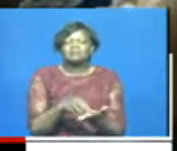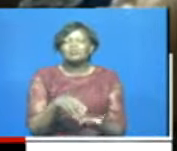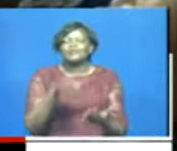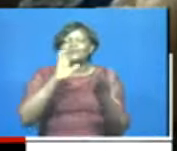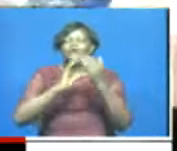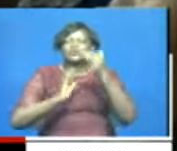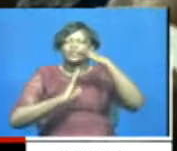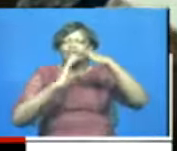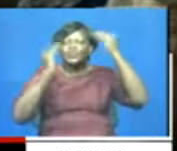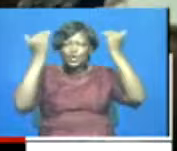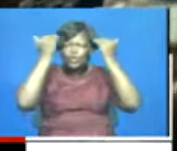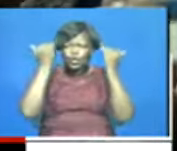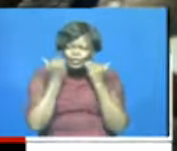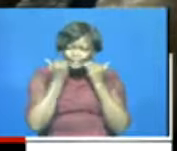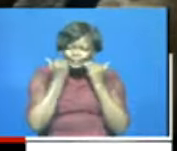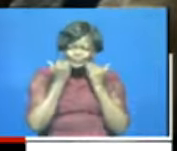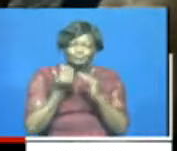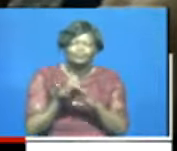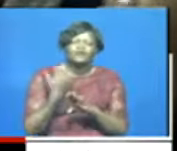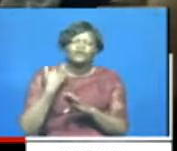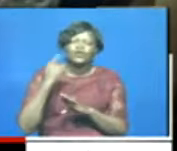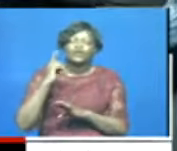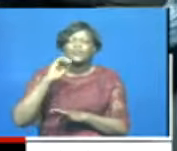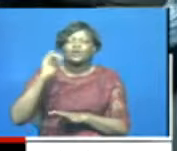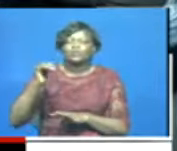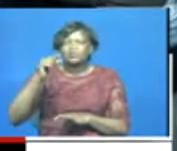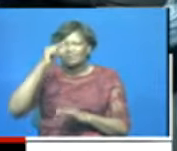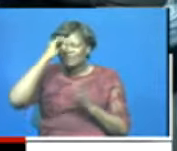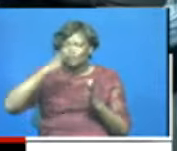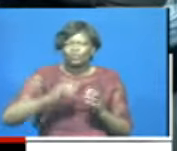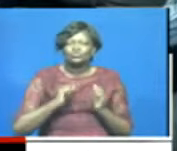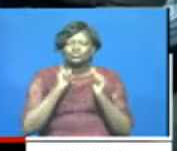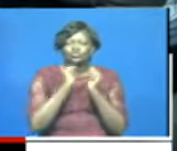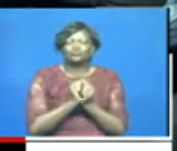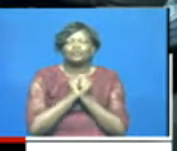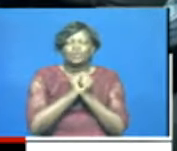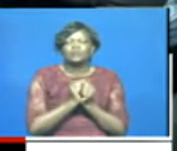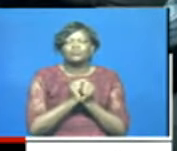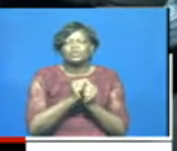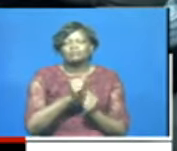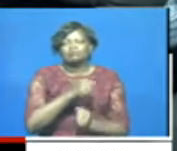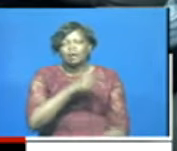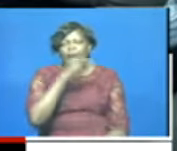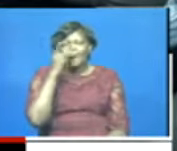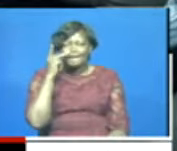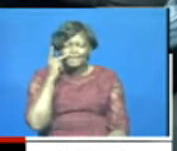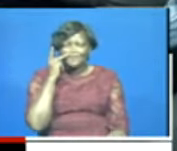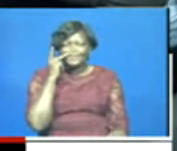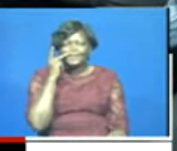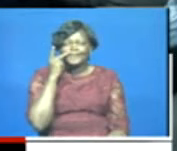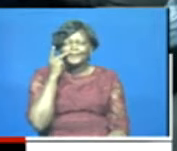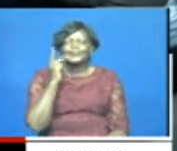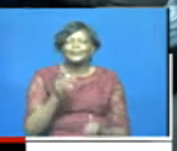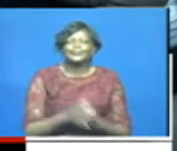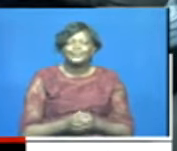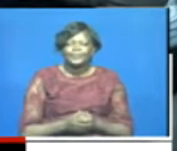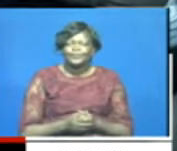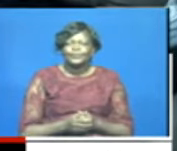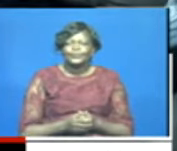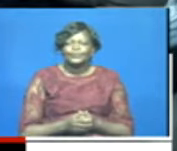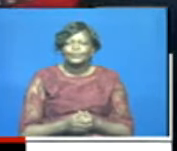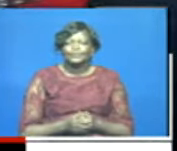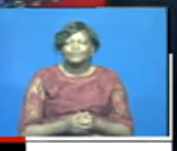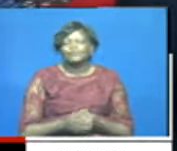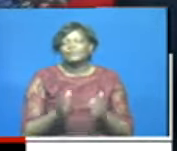Court. The former Nairobi County governor was accompanied in court by Wiper Democratic Movement leader Kalonzo Musyoka,